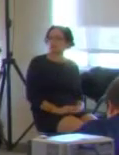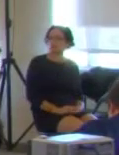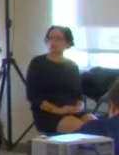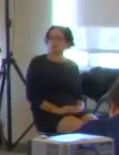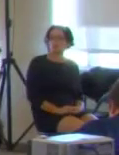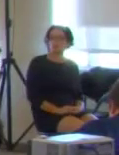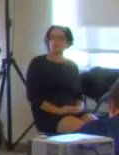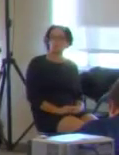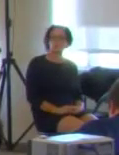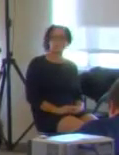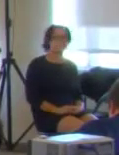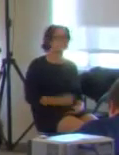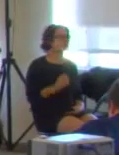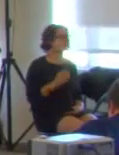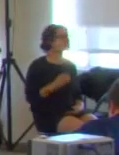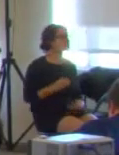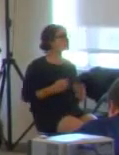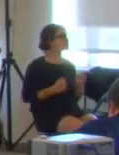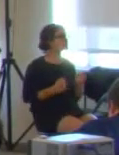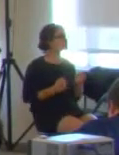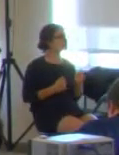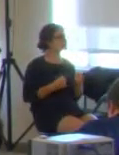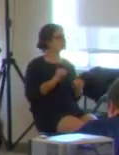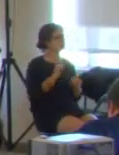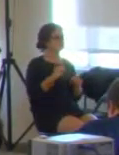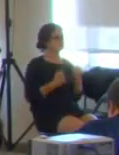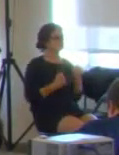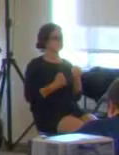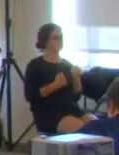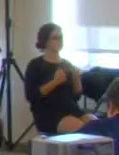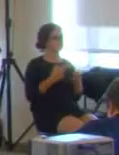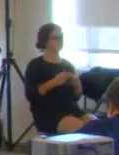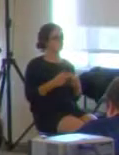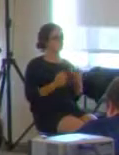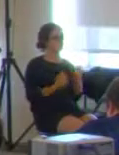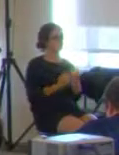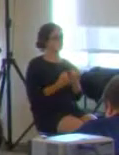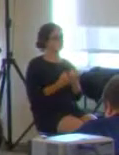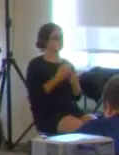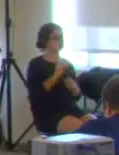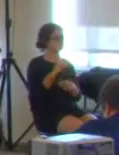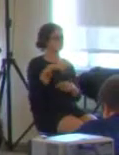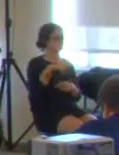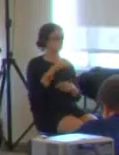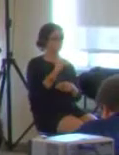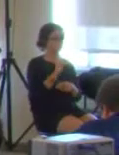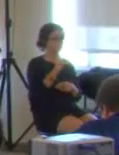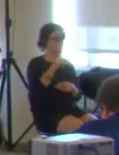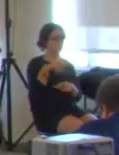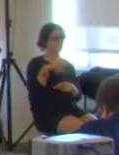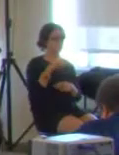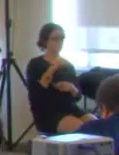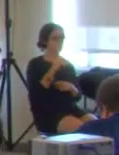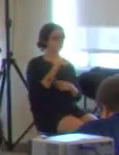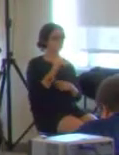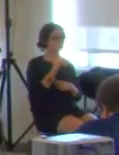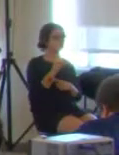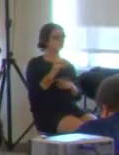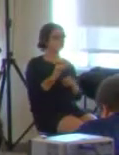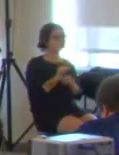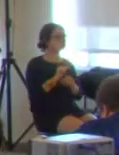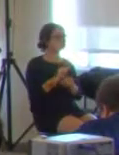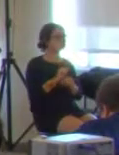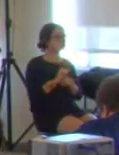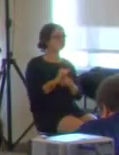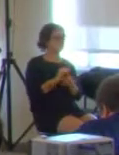So supported employment is important because in the mental health research field,